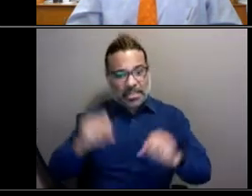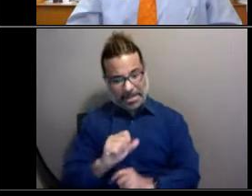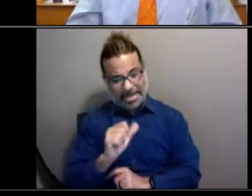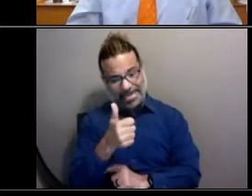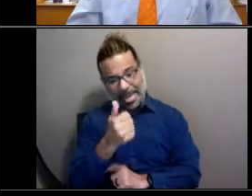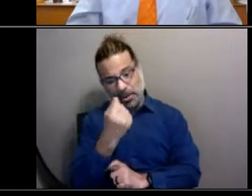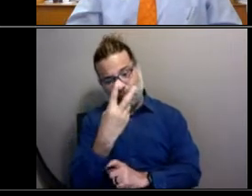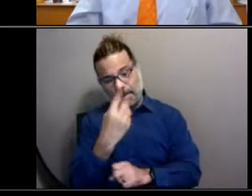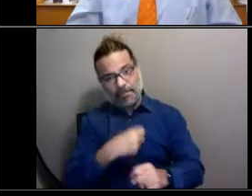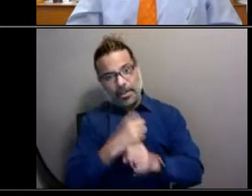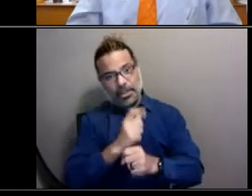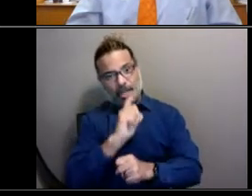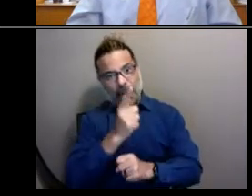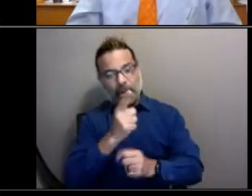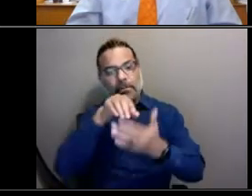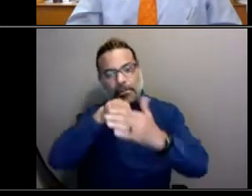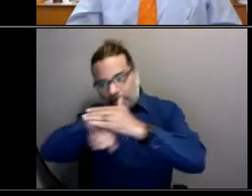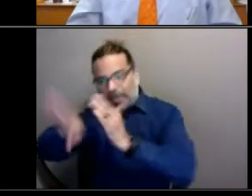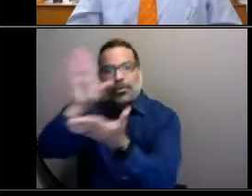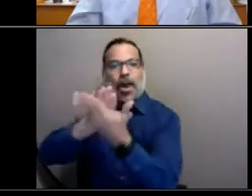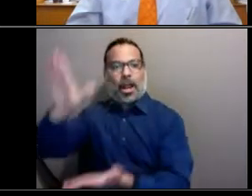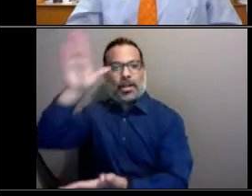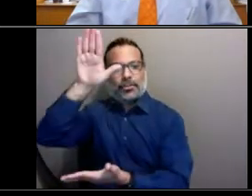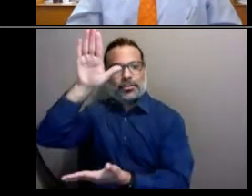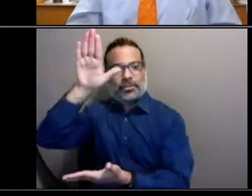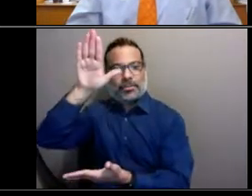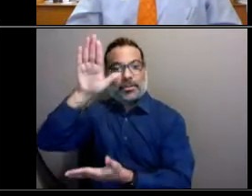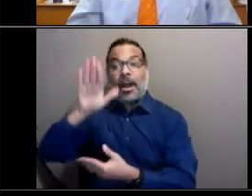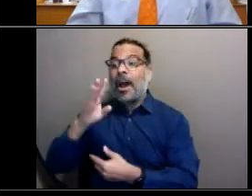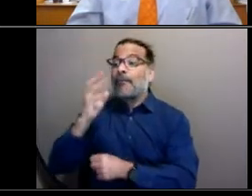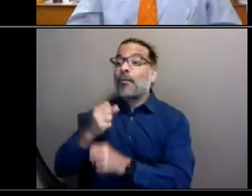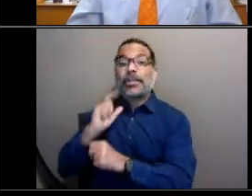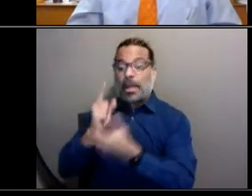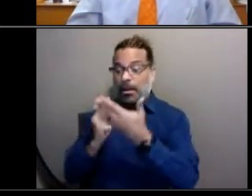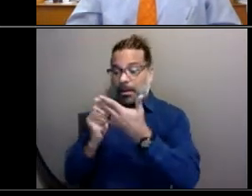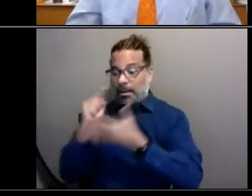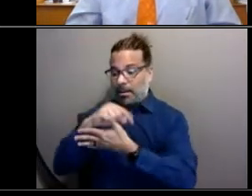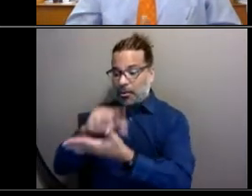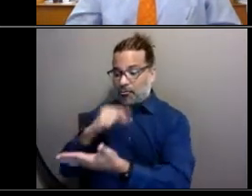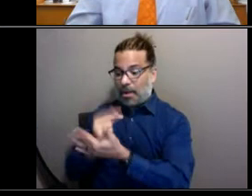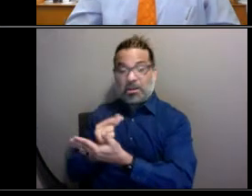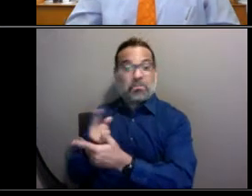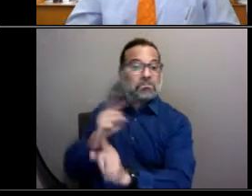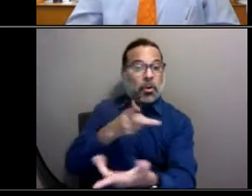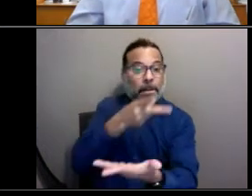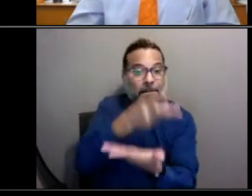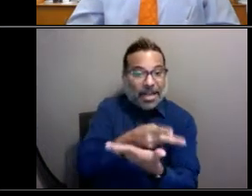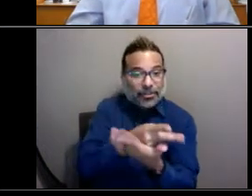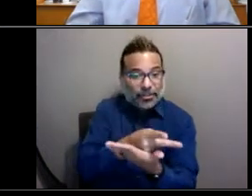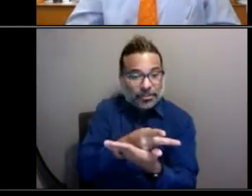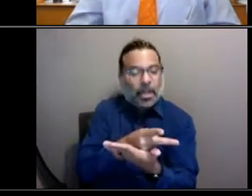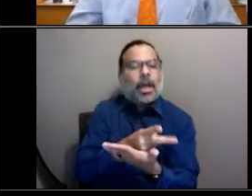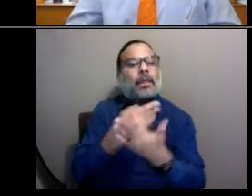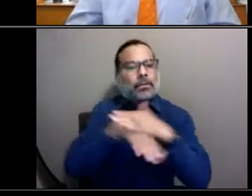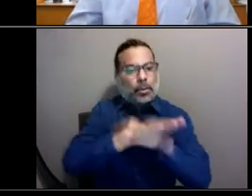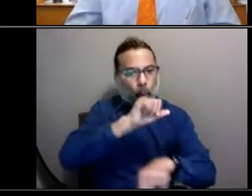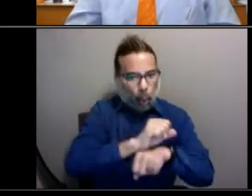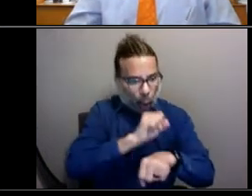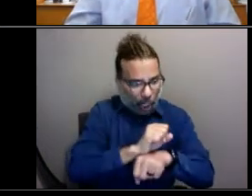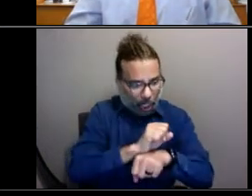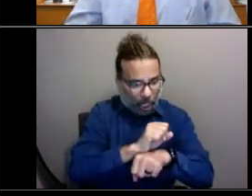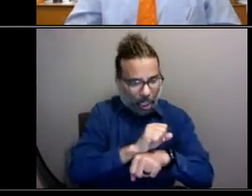later, they're entering college. 4 to 6 years later, they're getting master's degrees and entering the workforce. And then